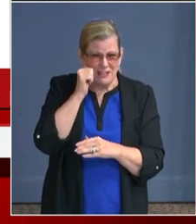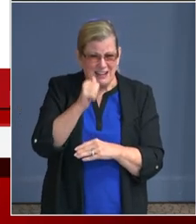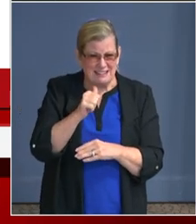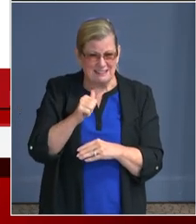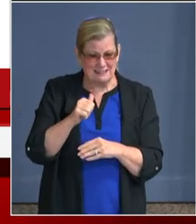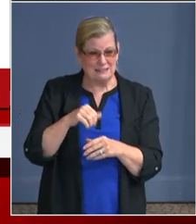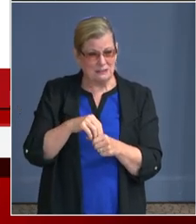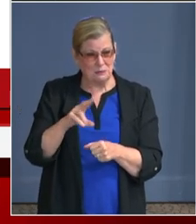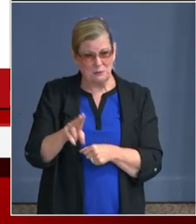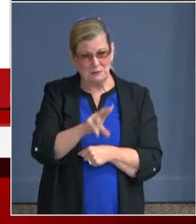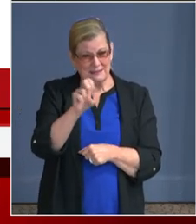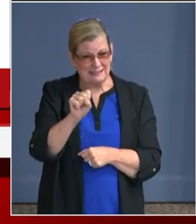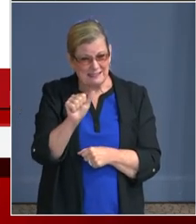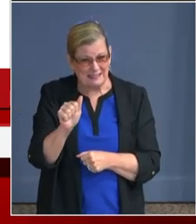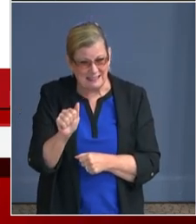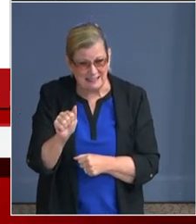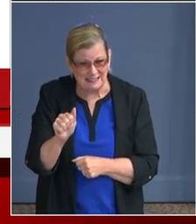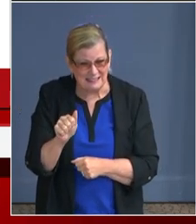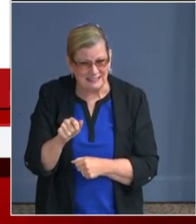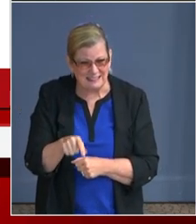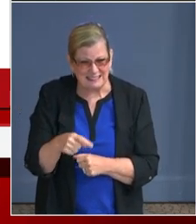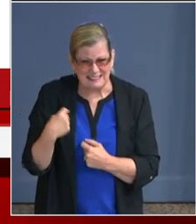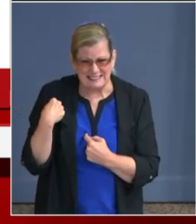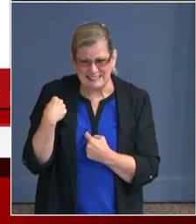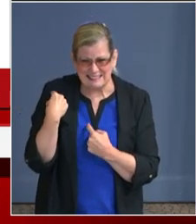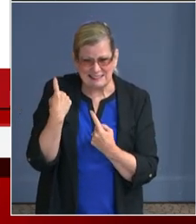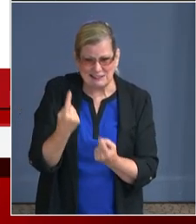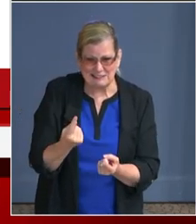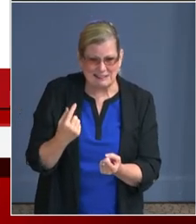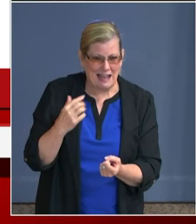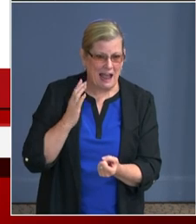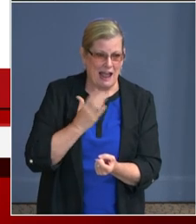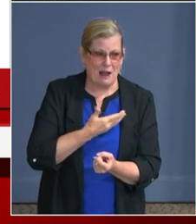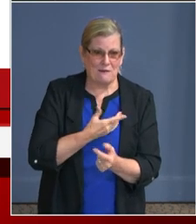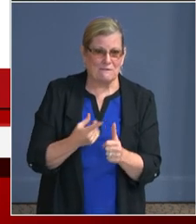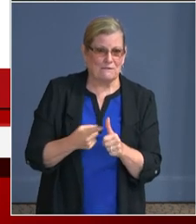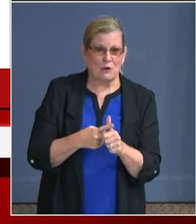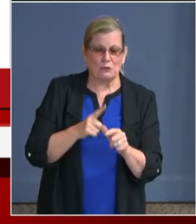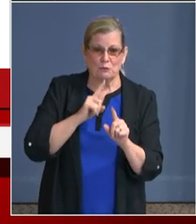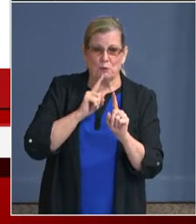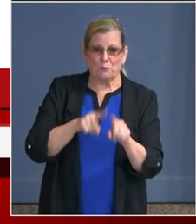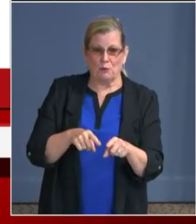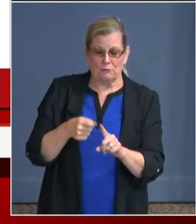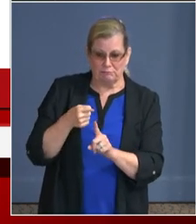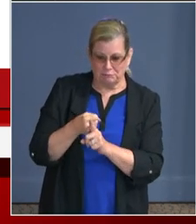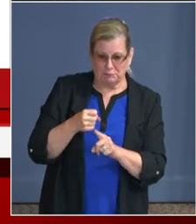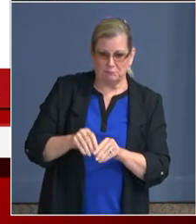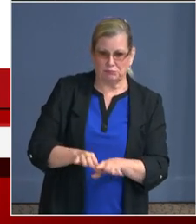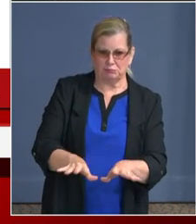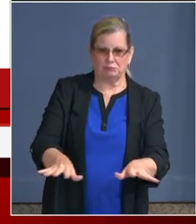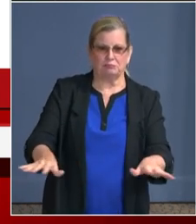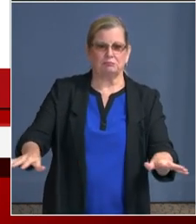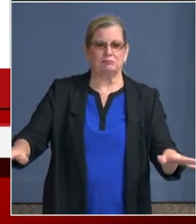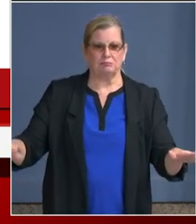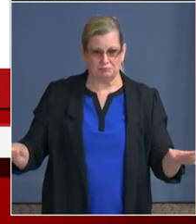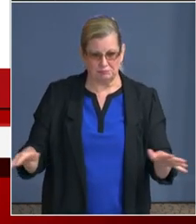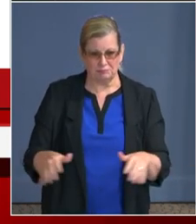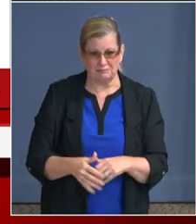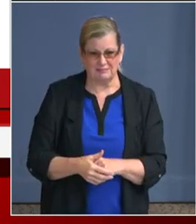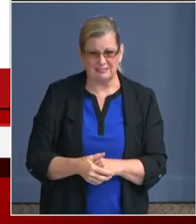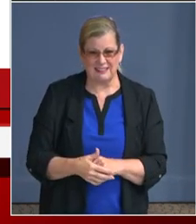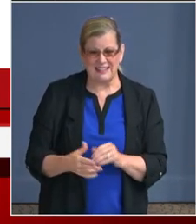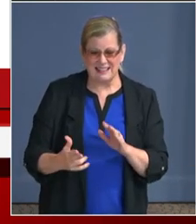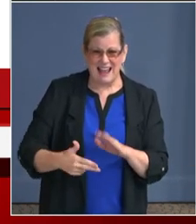States since our response to the pandemic began. And the highest numbers are